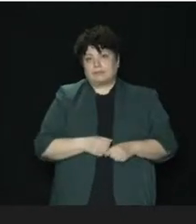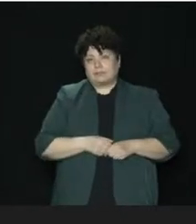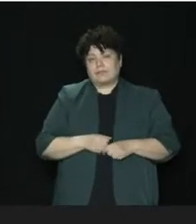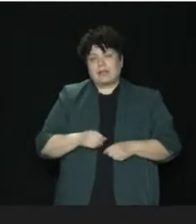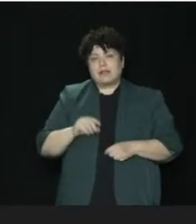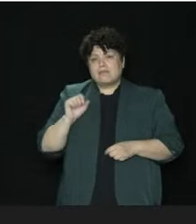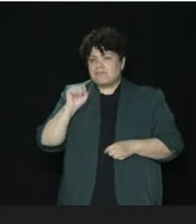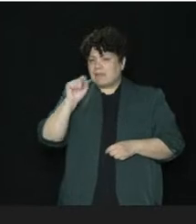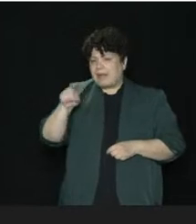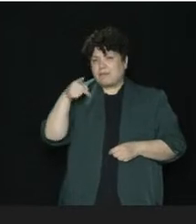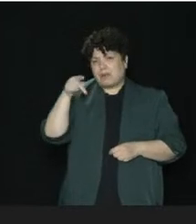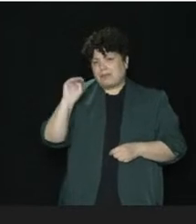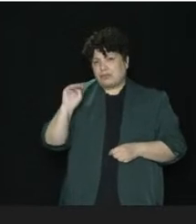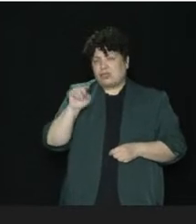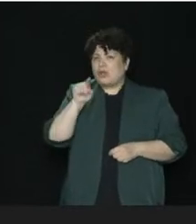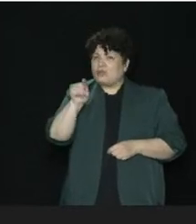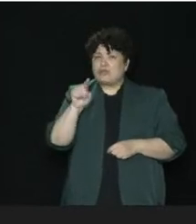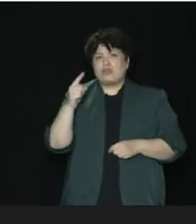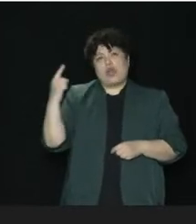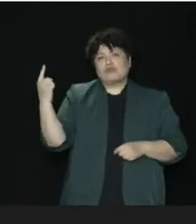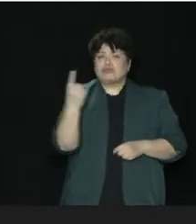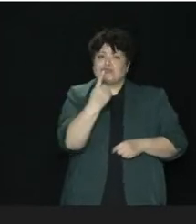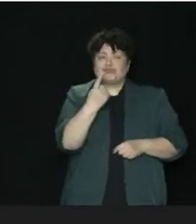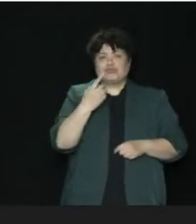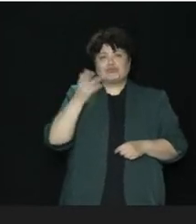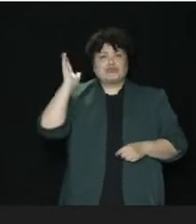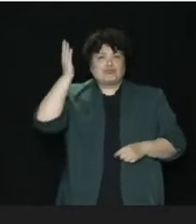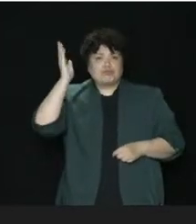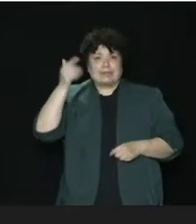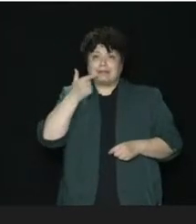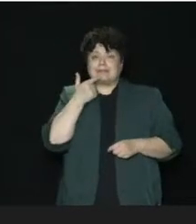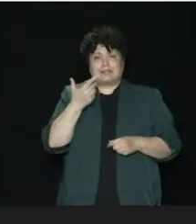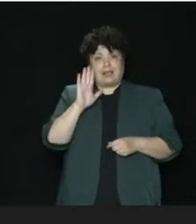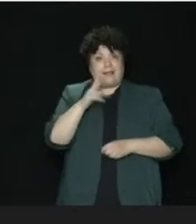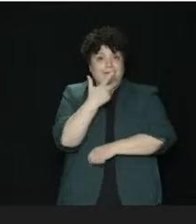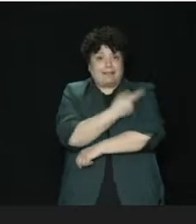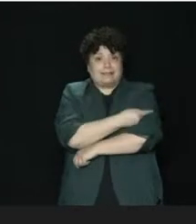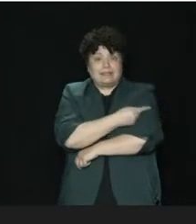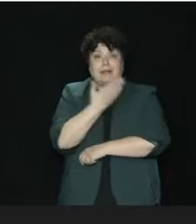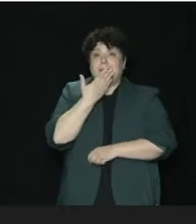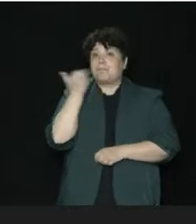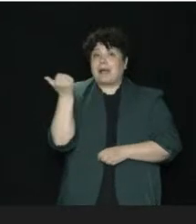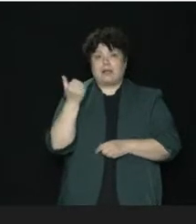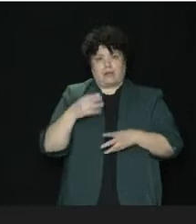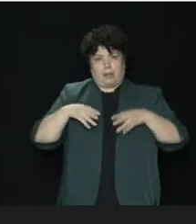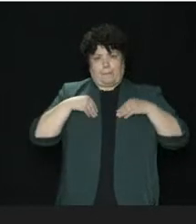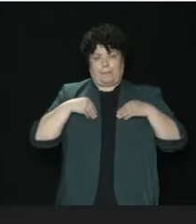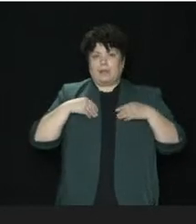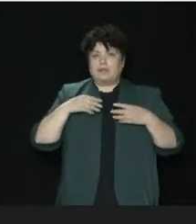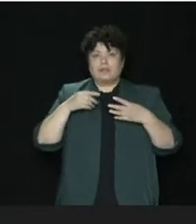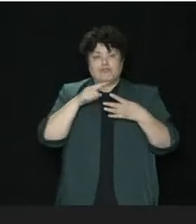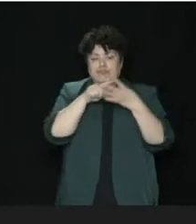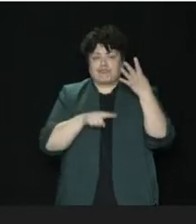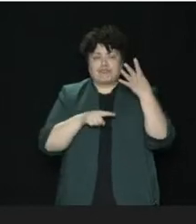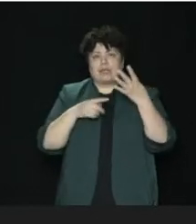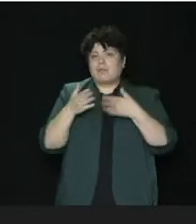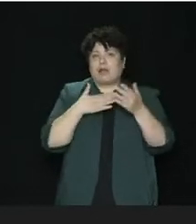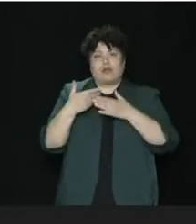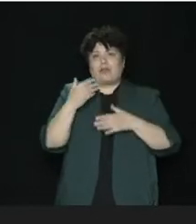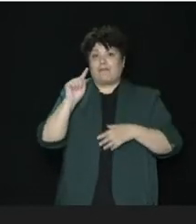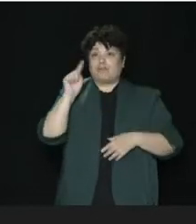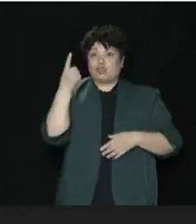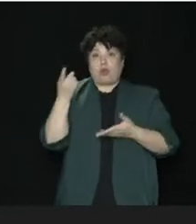repeatedly come here in this very room and said that the best vaccine to take is the first one offered to you. Based on that advice, 1.7